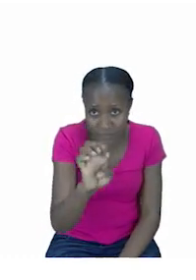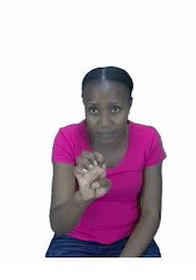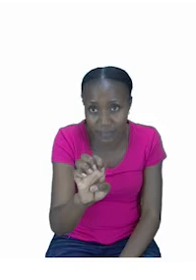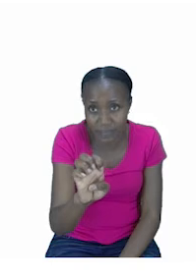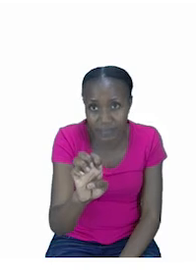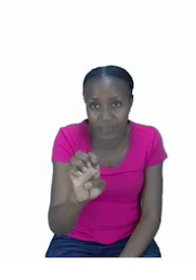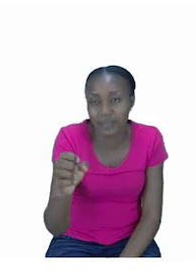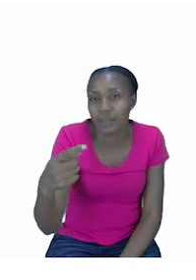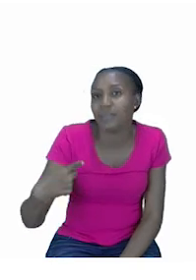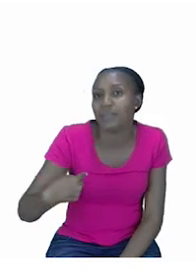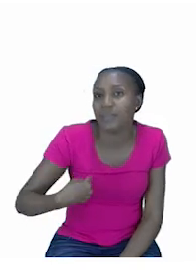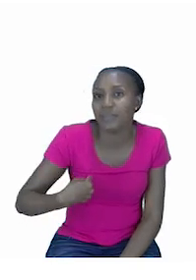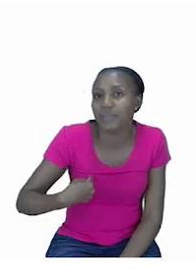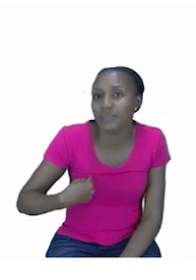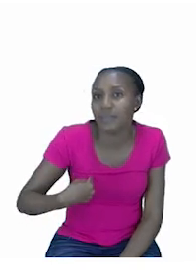E.